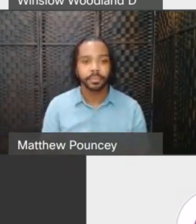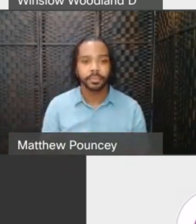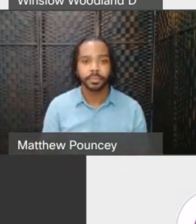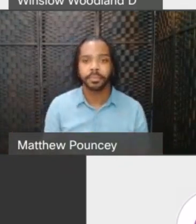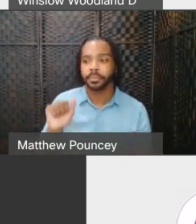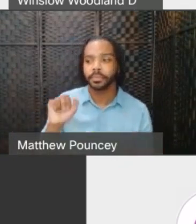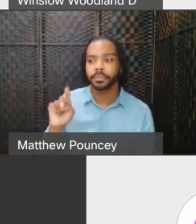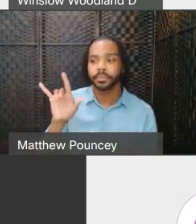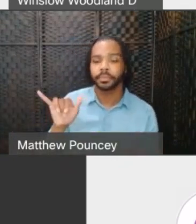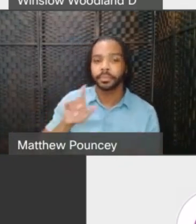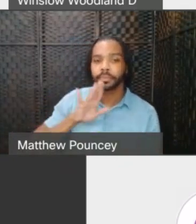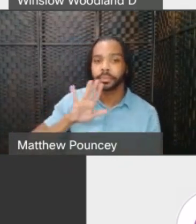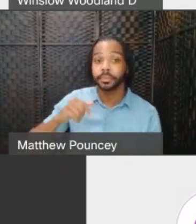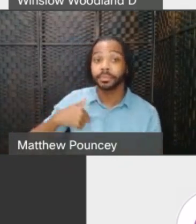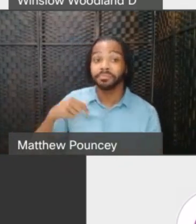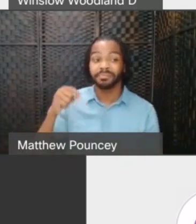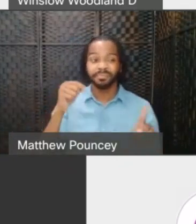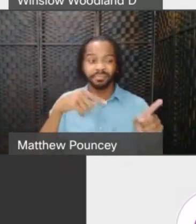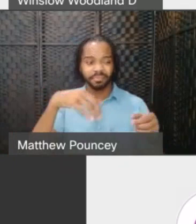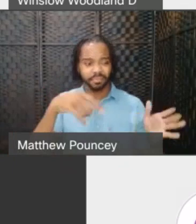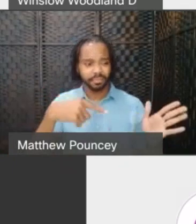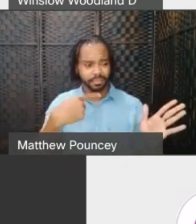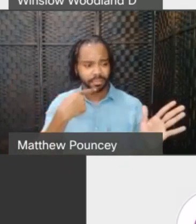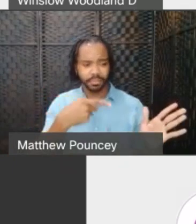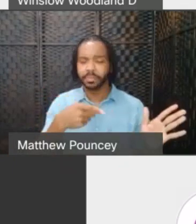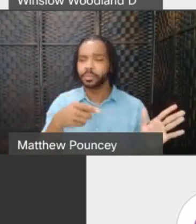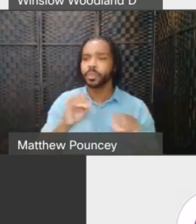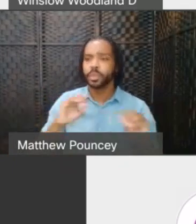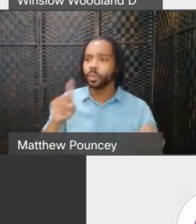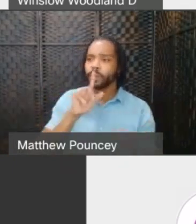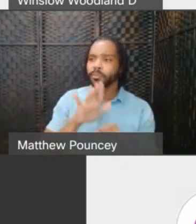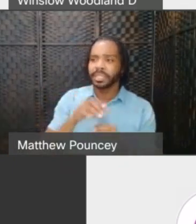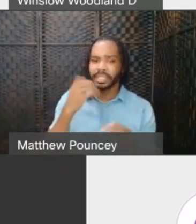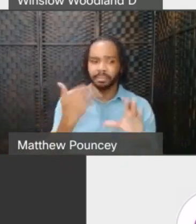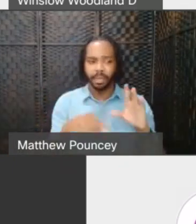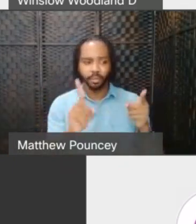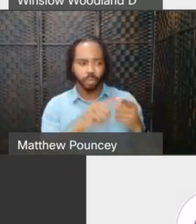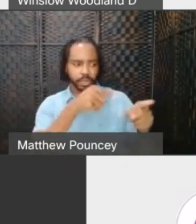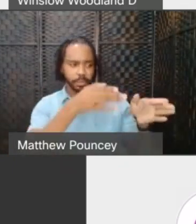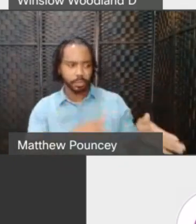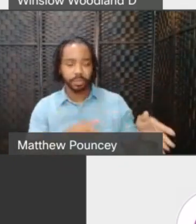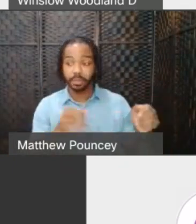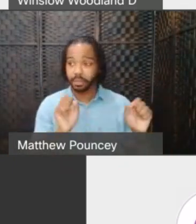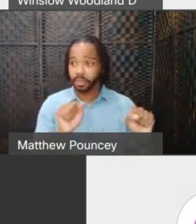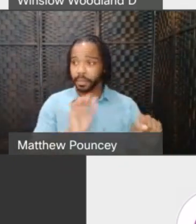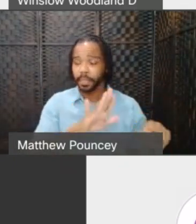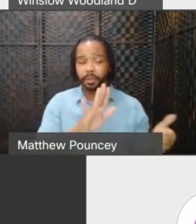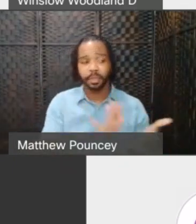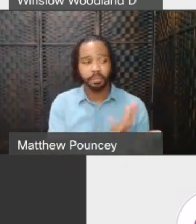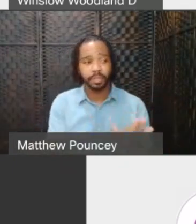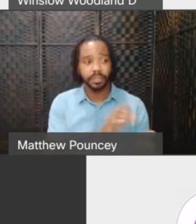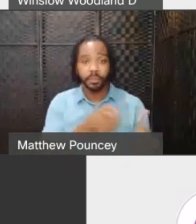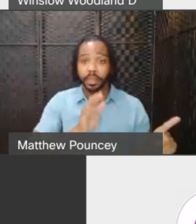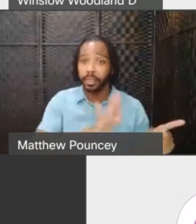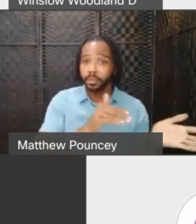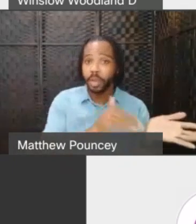This is saying there's no confirmation emailed to the person. Could we place their documentation from their doctor